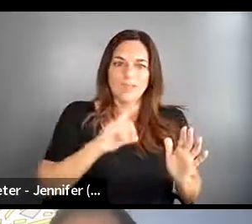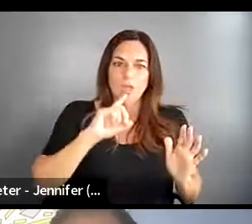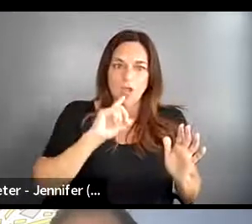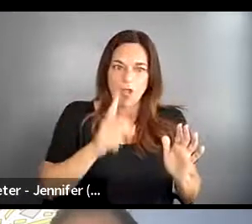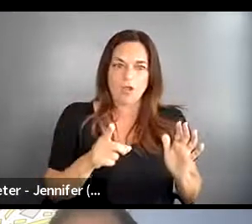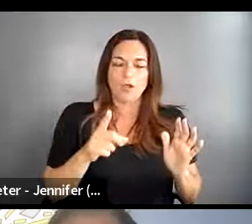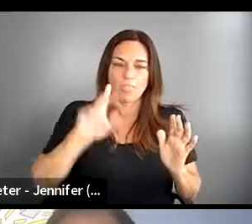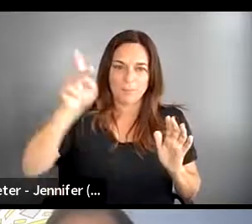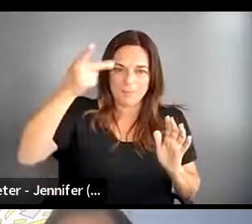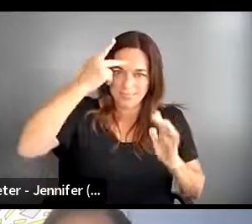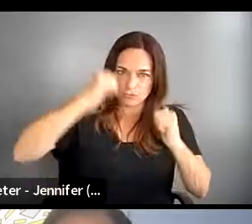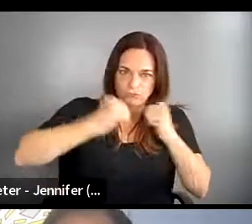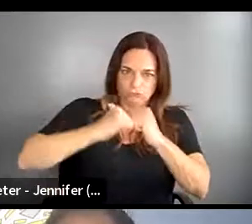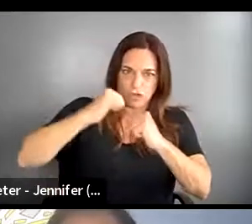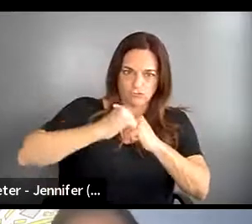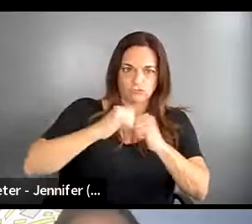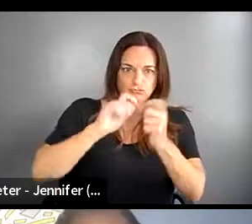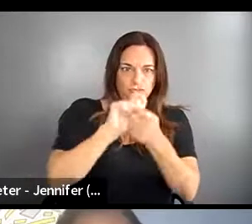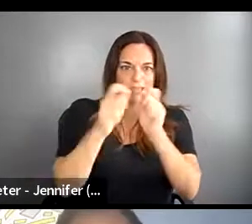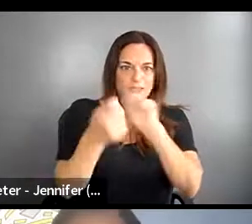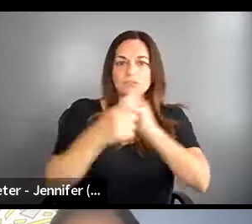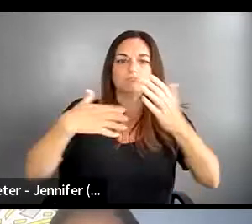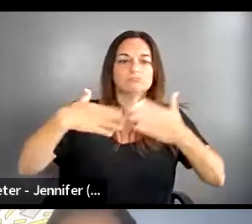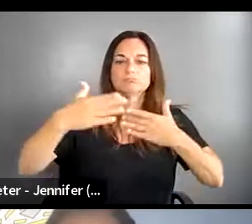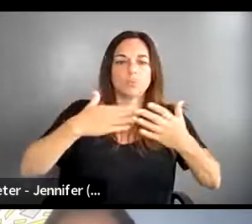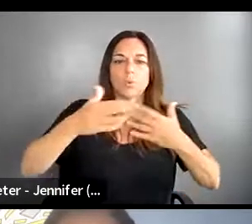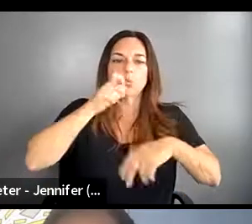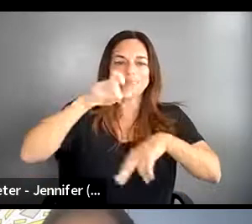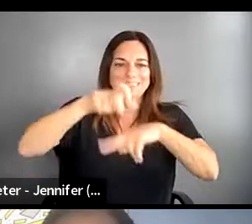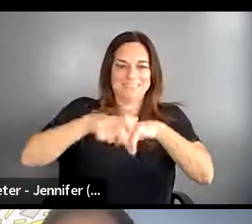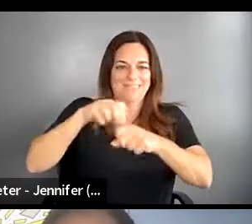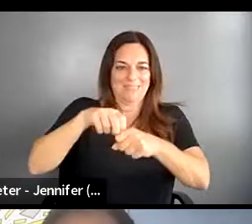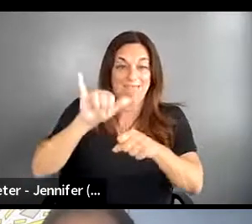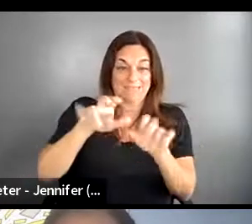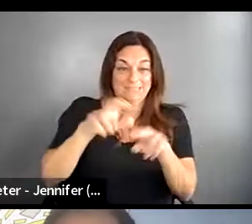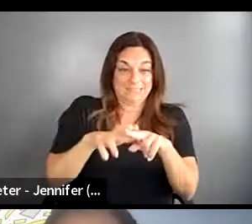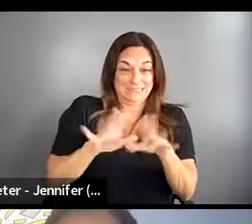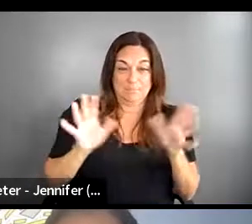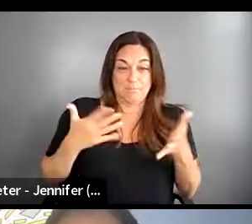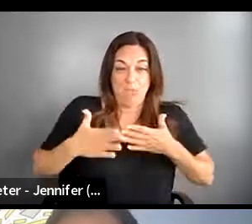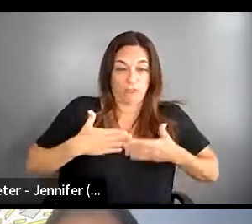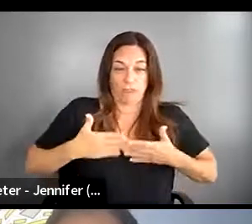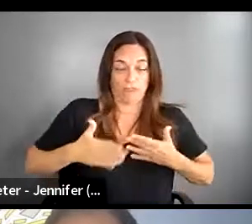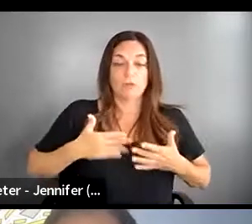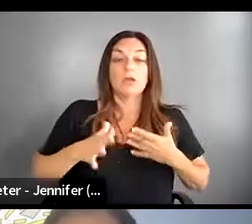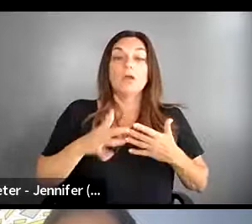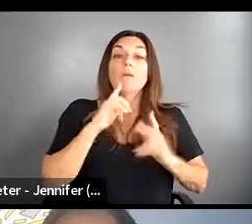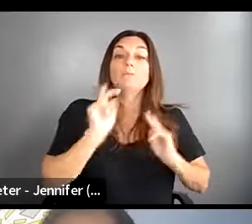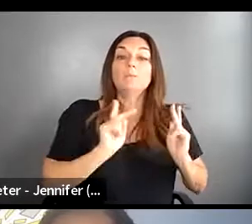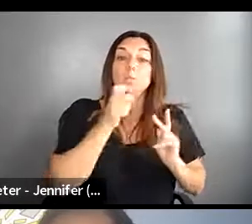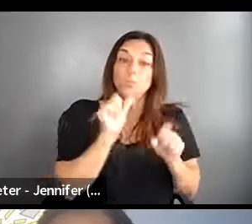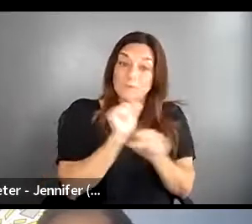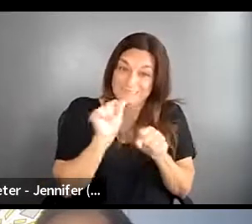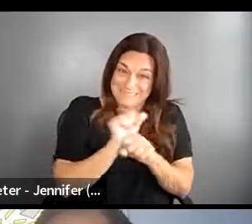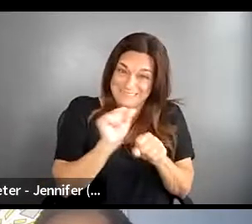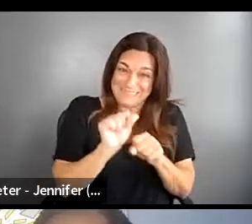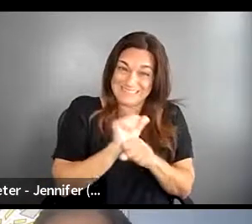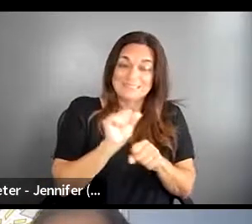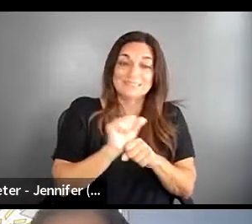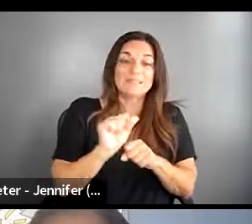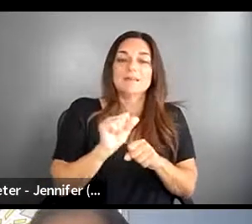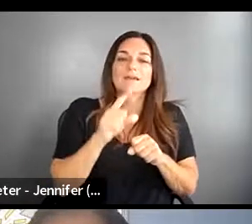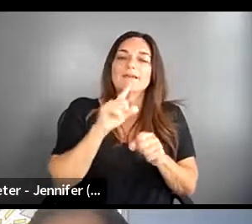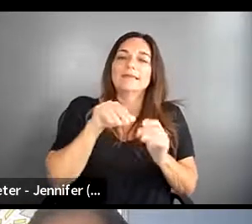political structure is changing regardless of who is sitting in that seat, which means folks that do the work that we do are entering a